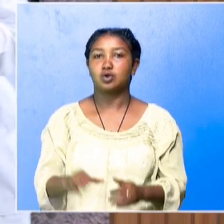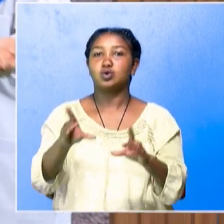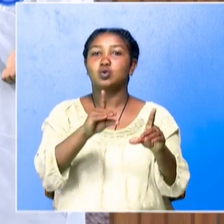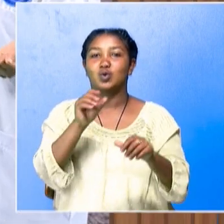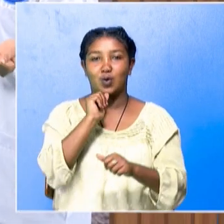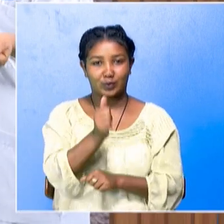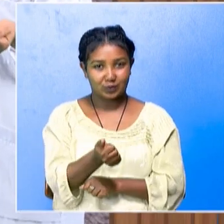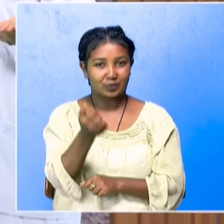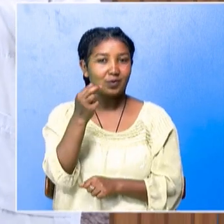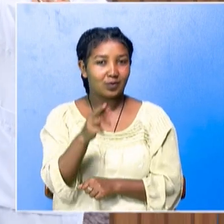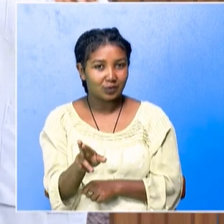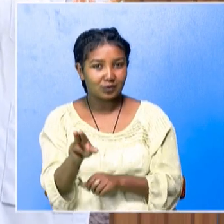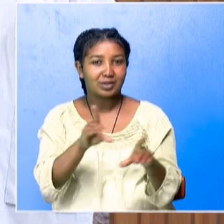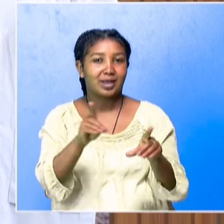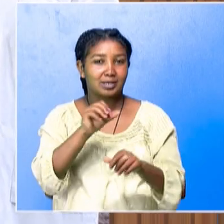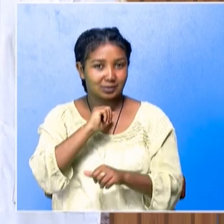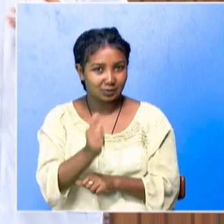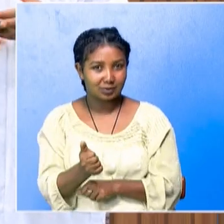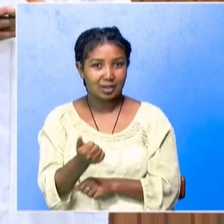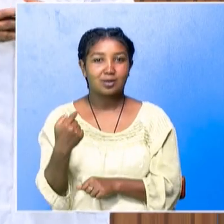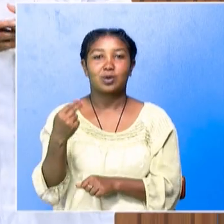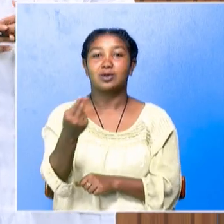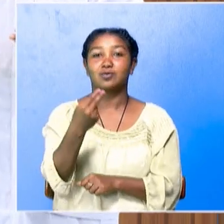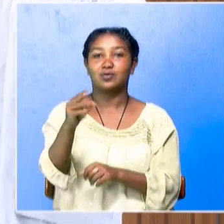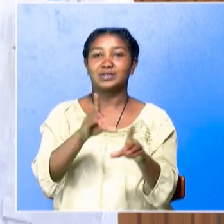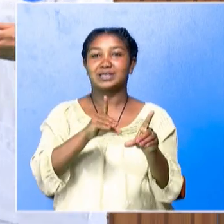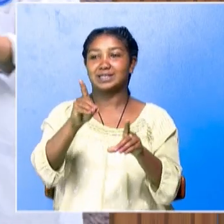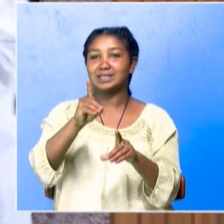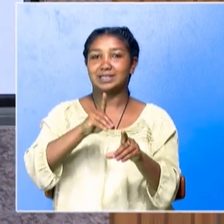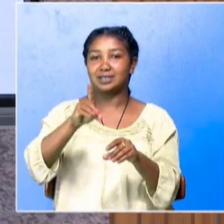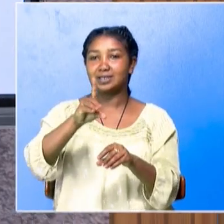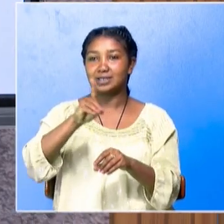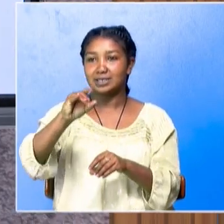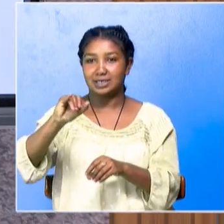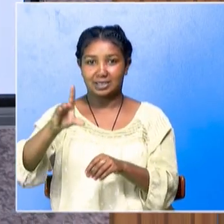not or also does not. And we can use for did for past.